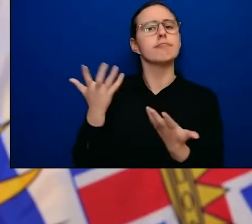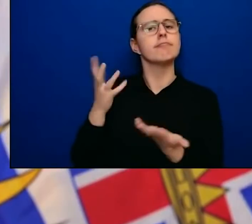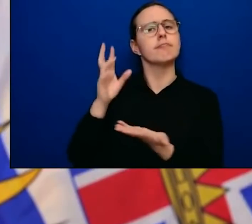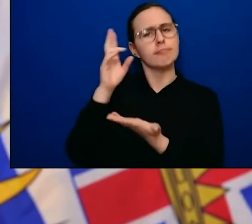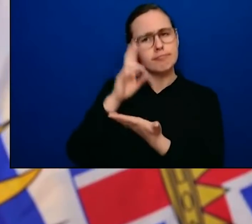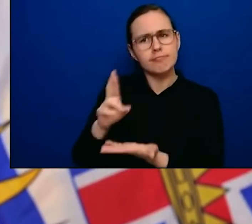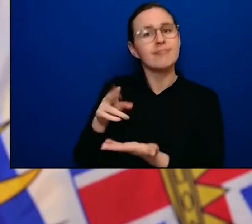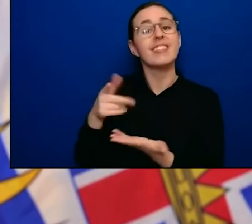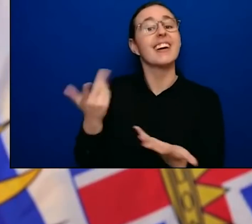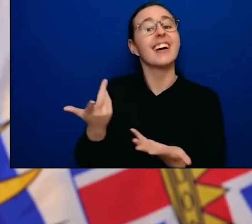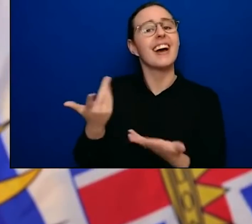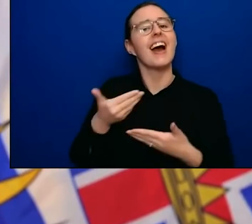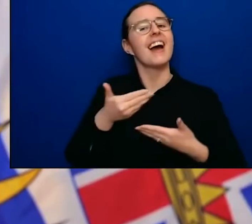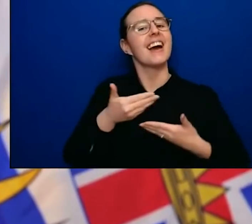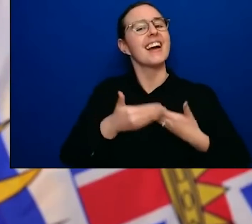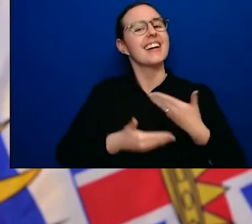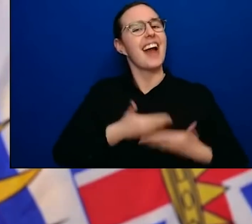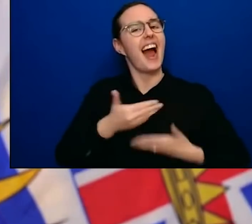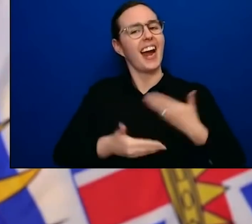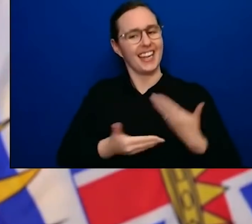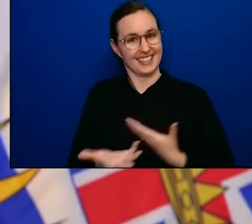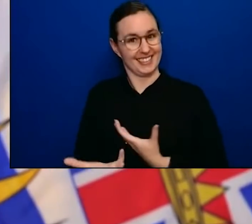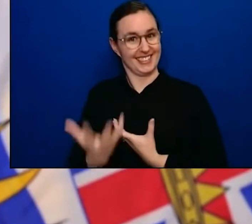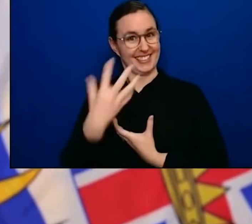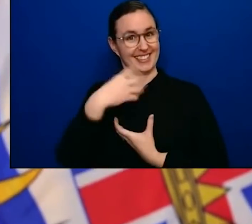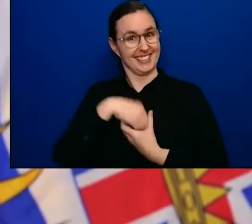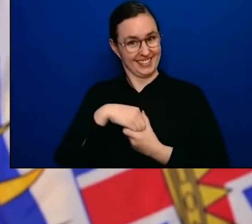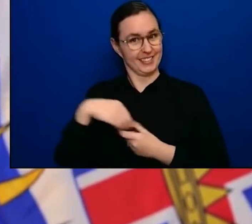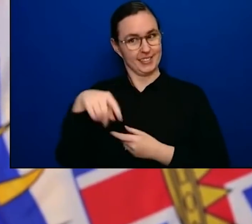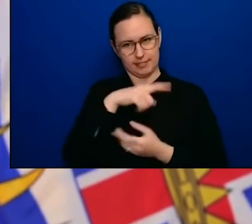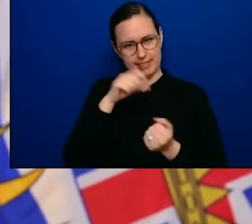to be kind with each other. Thank you.